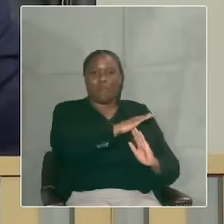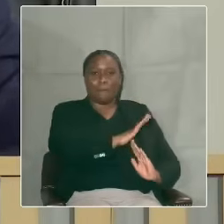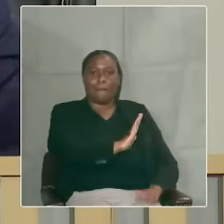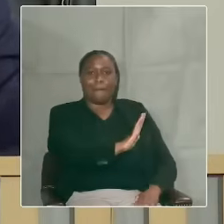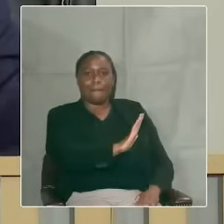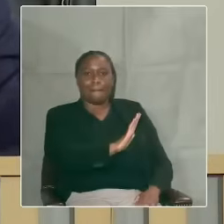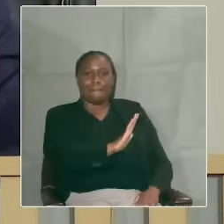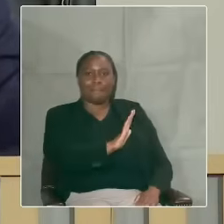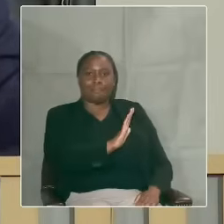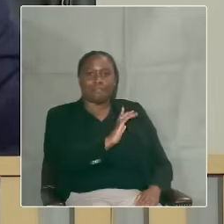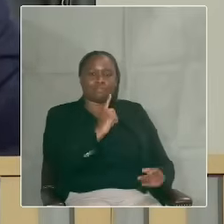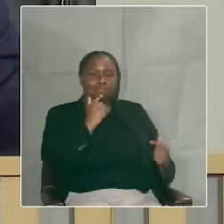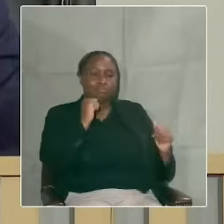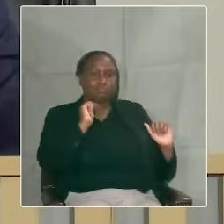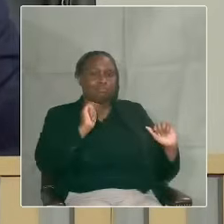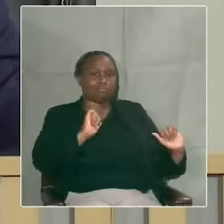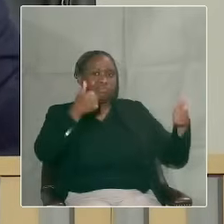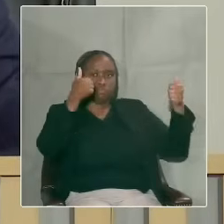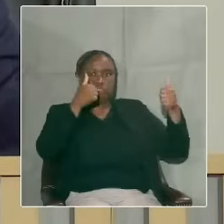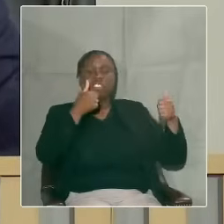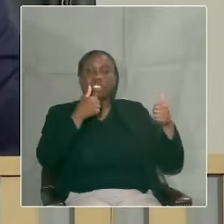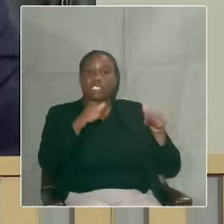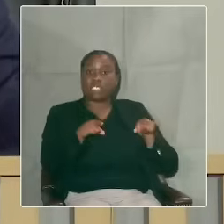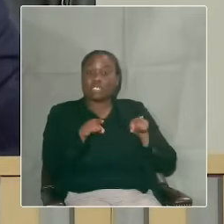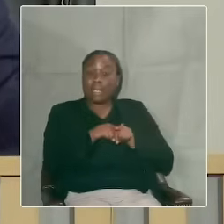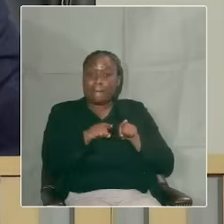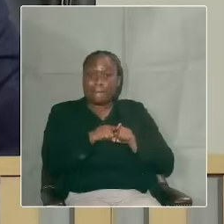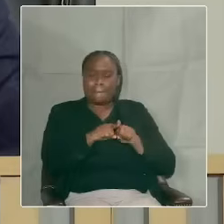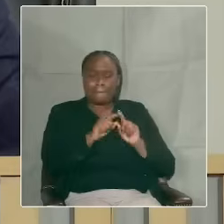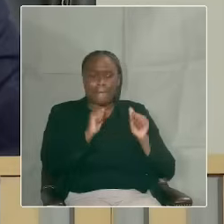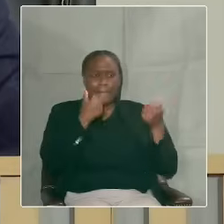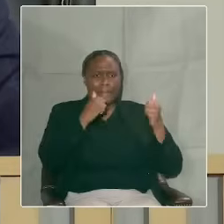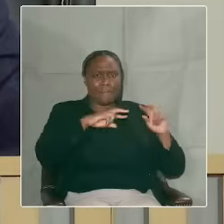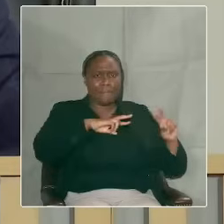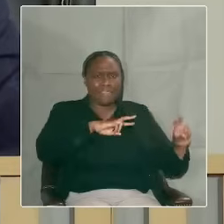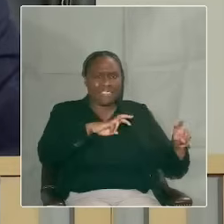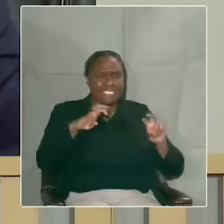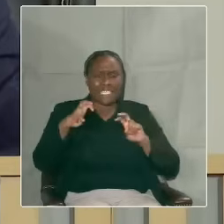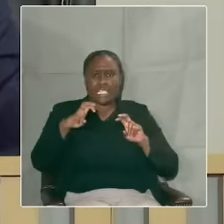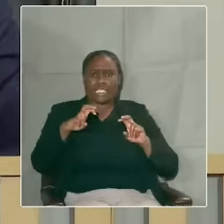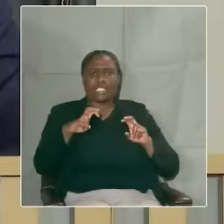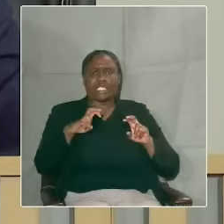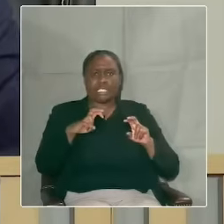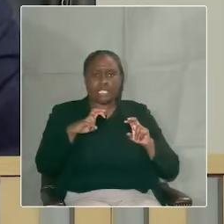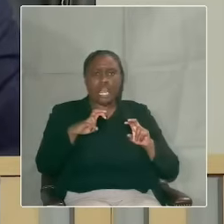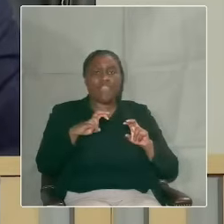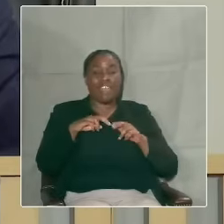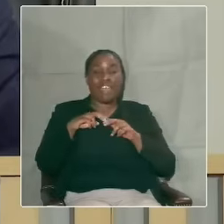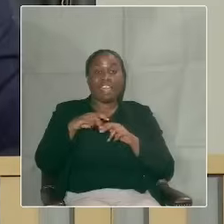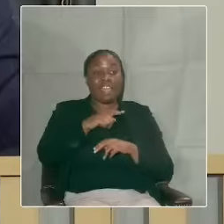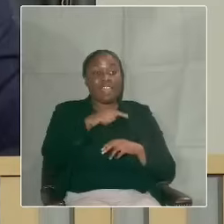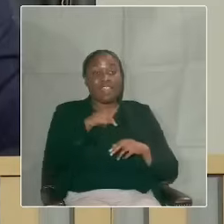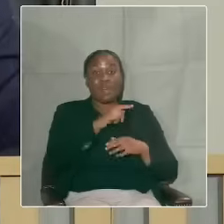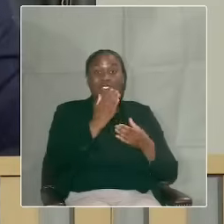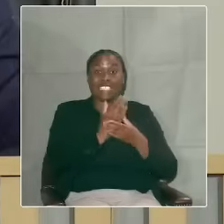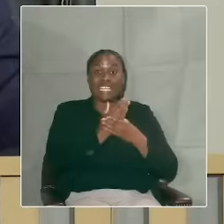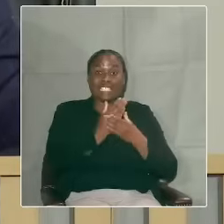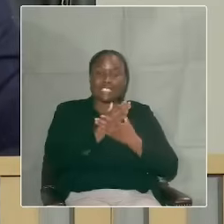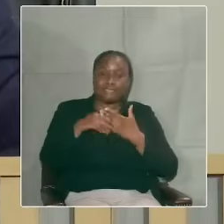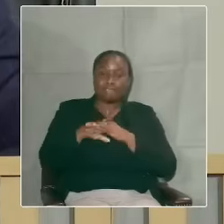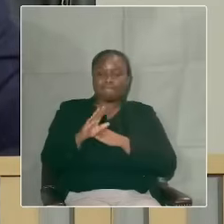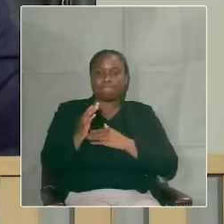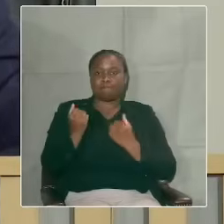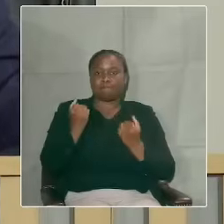these successes, nor has been able to investigate and ensure successful prosecution of